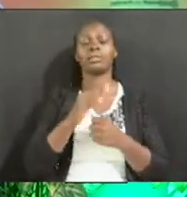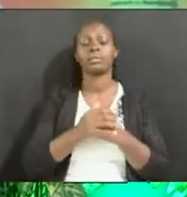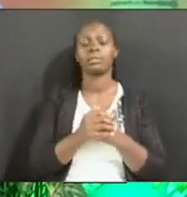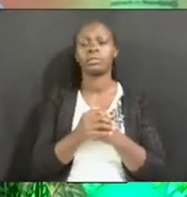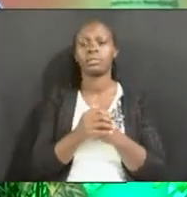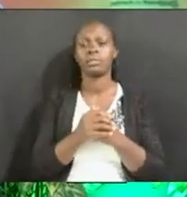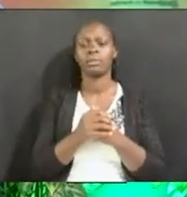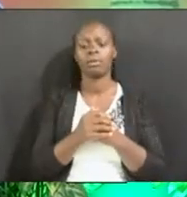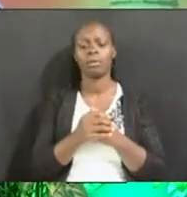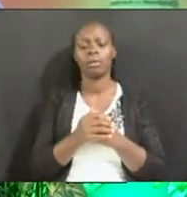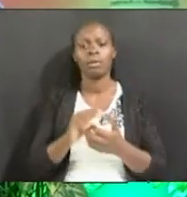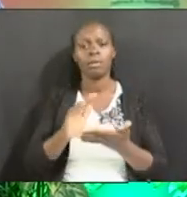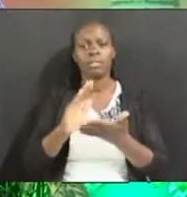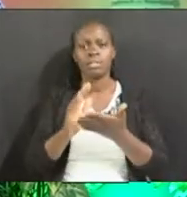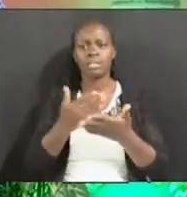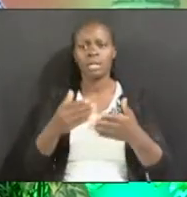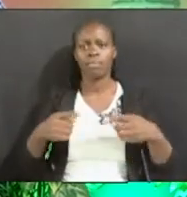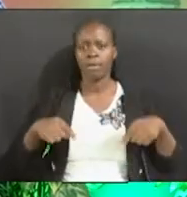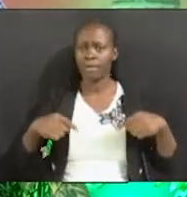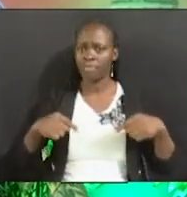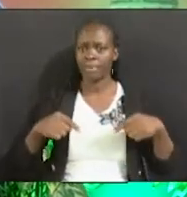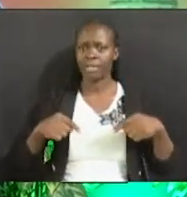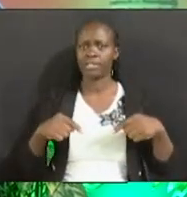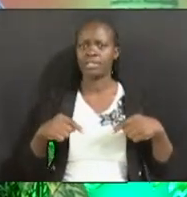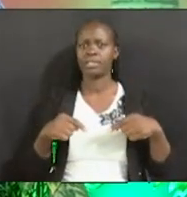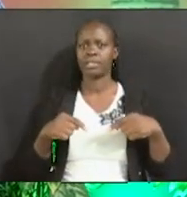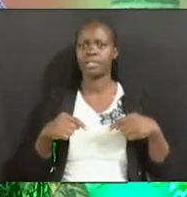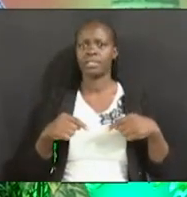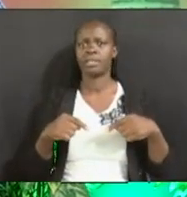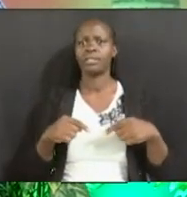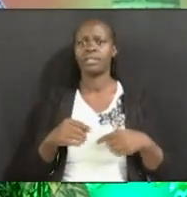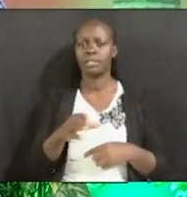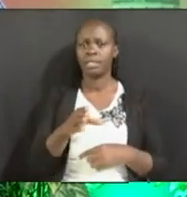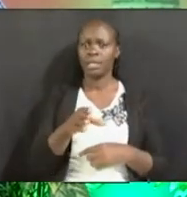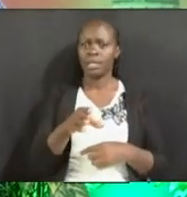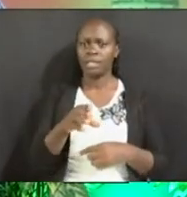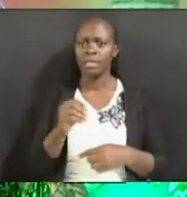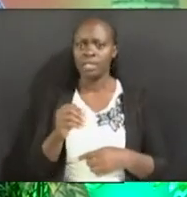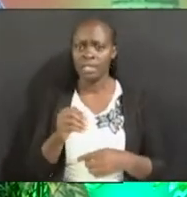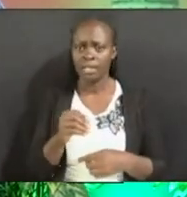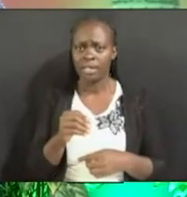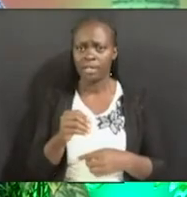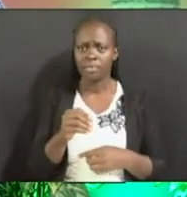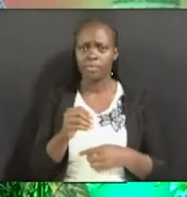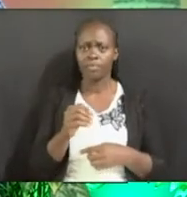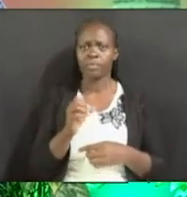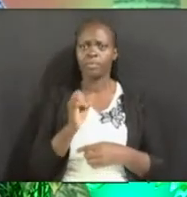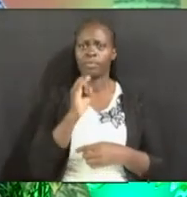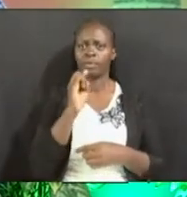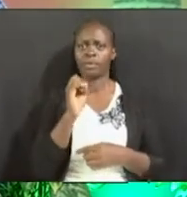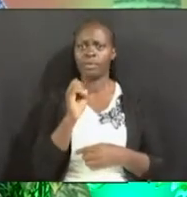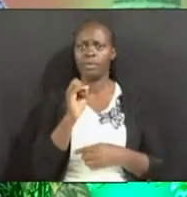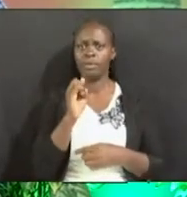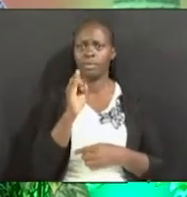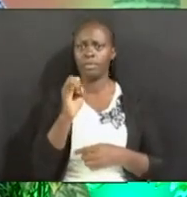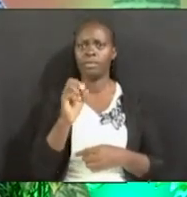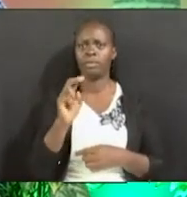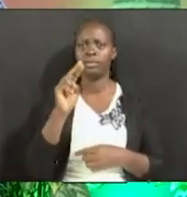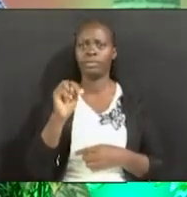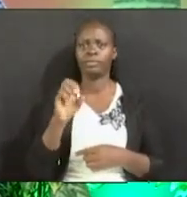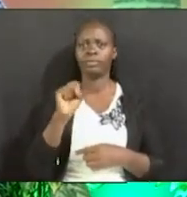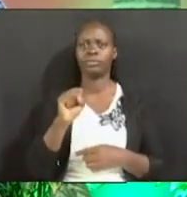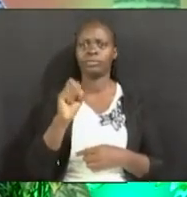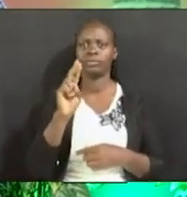us are afraid of taking insurance. There are needy people here. Some are sick. They need your help. Become